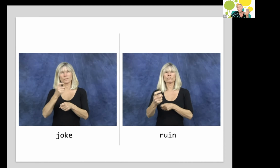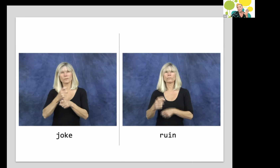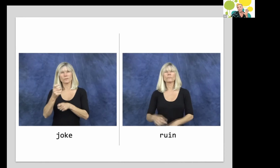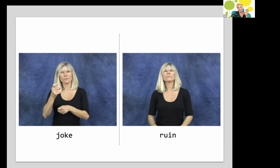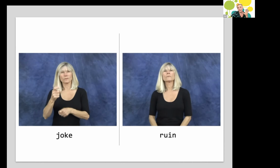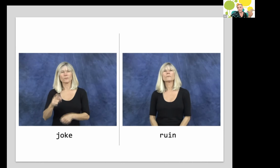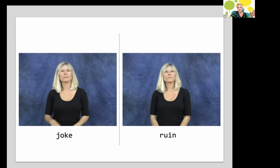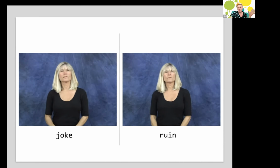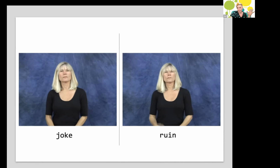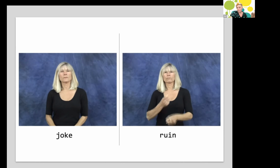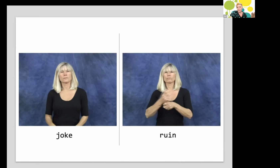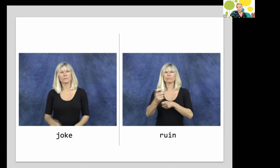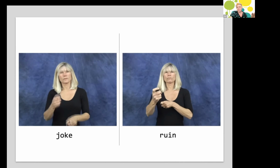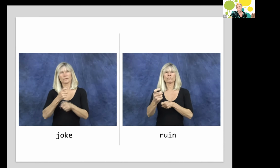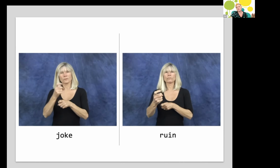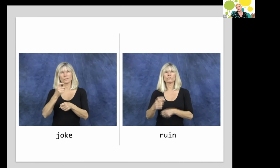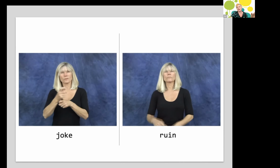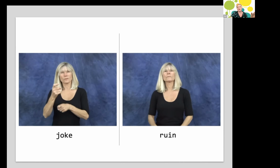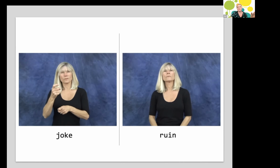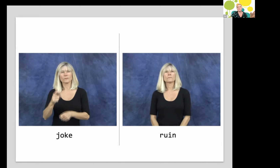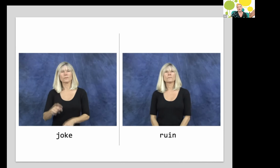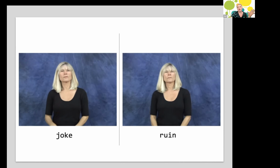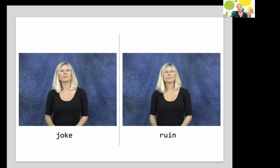Imagine, so in English language,